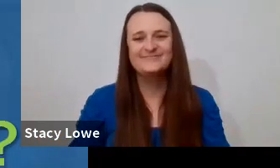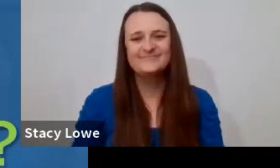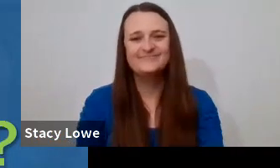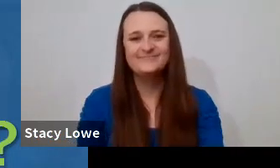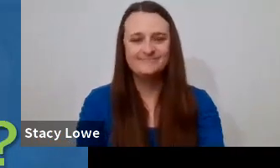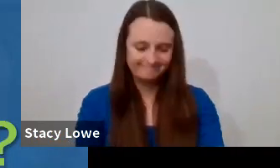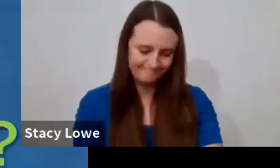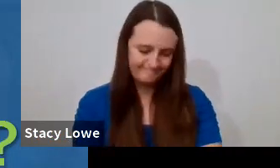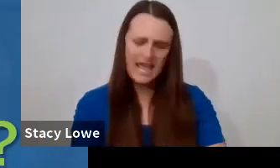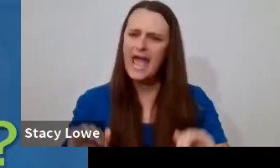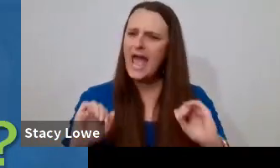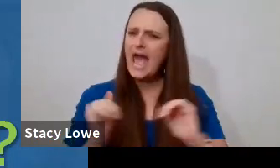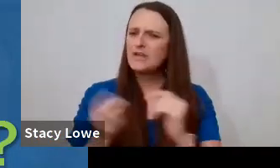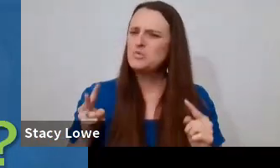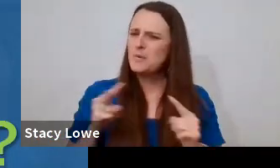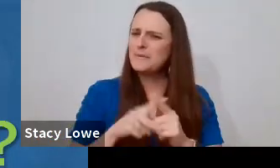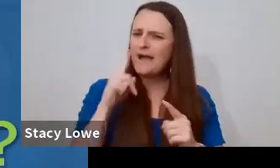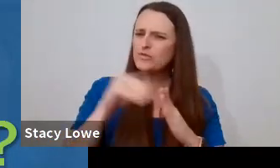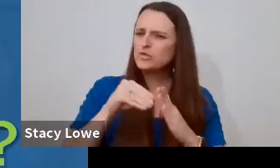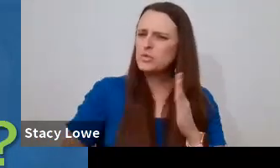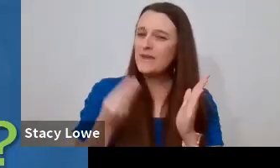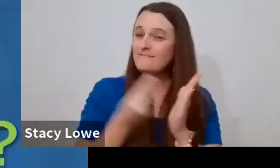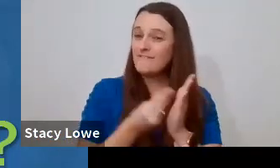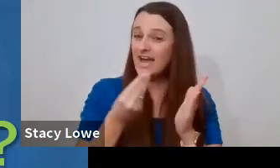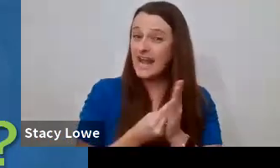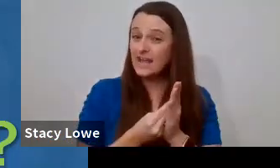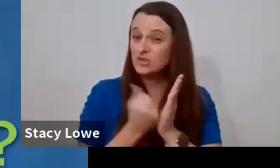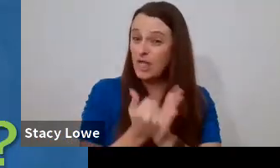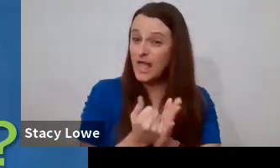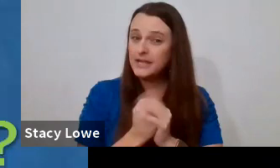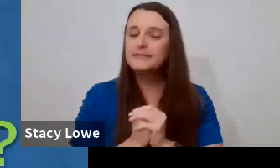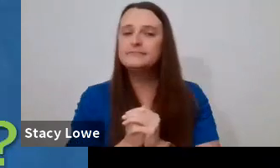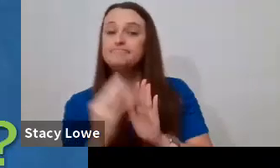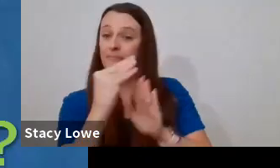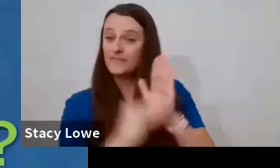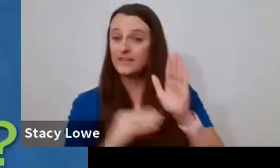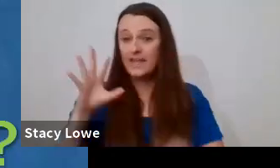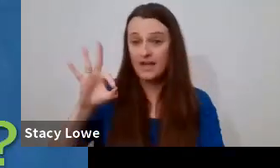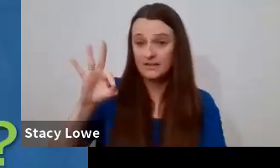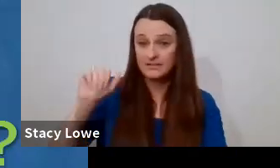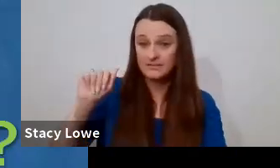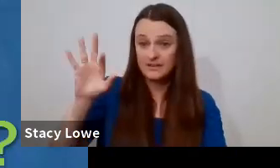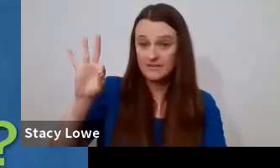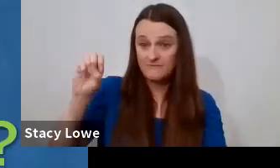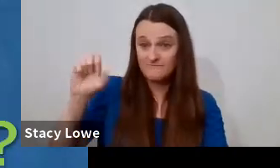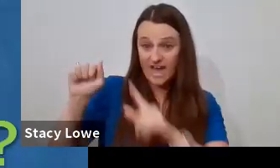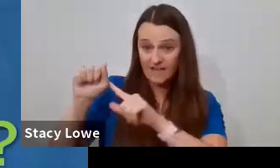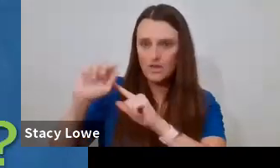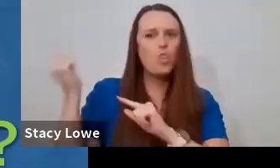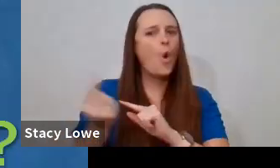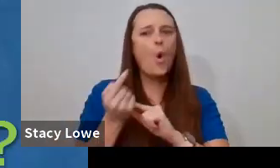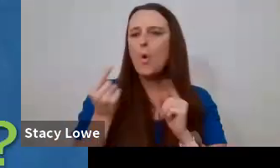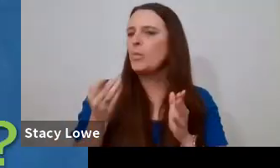So how to apply for student financial aid. Completing the FAFSA is the only way to get government